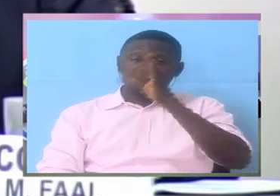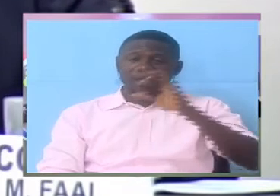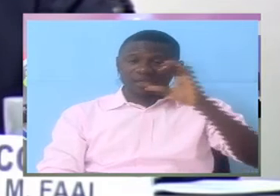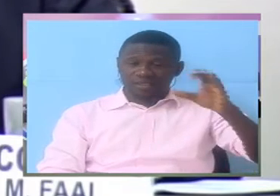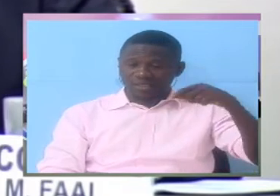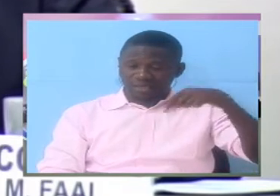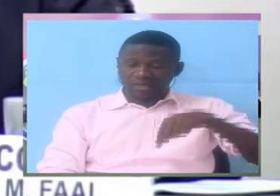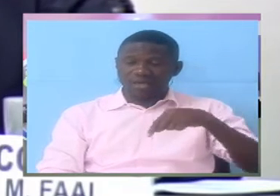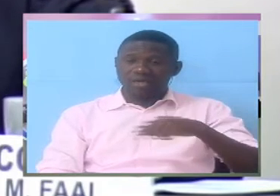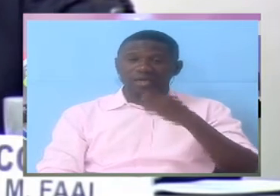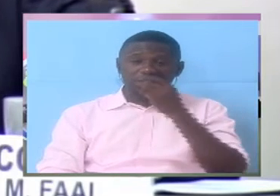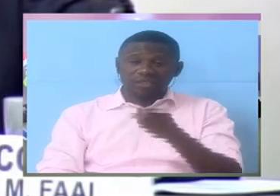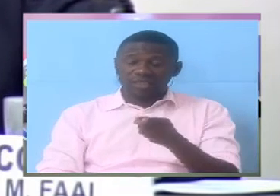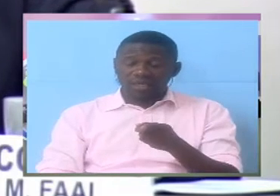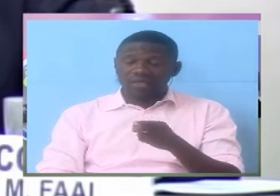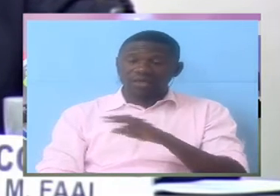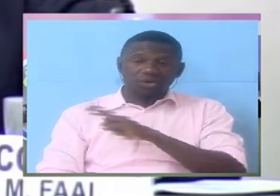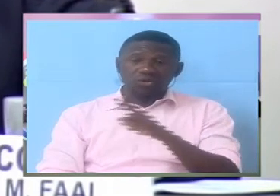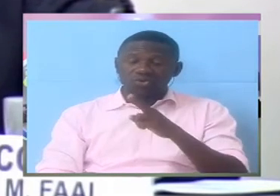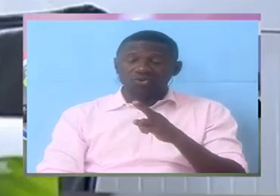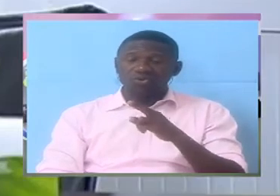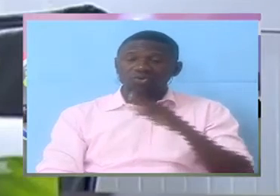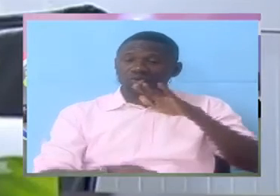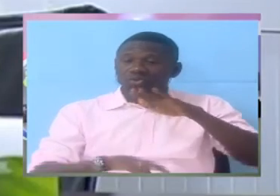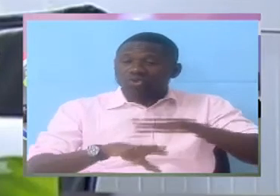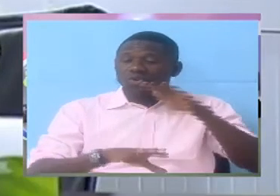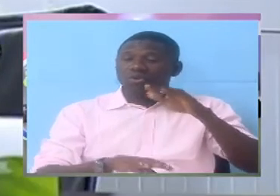touch Balo Kante,